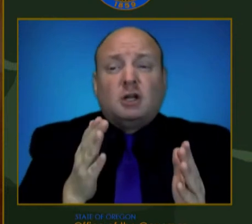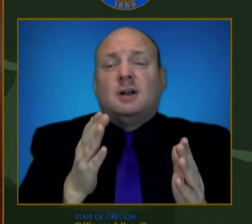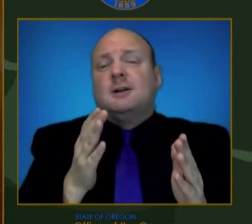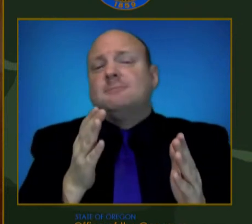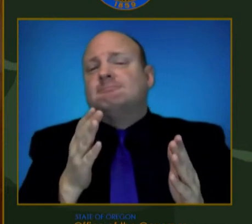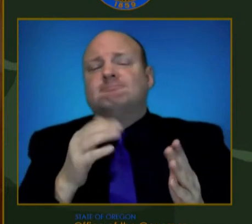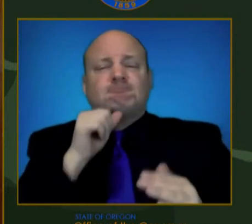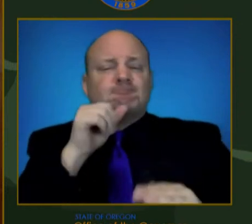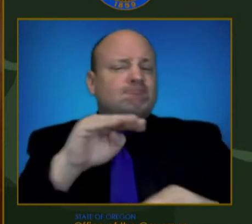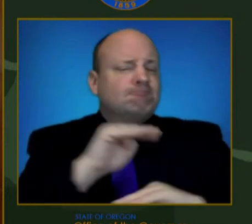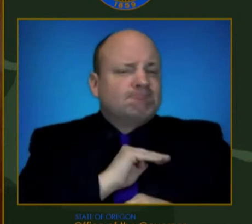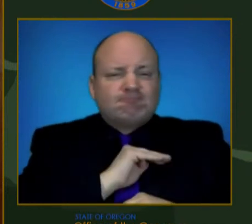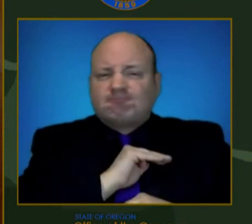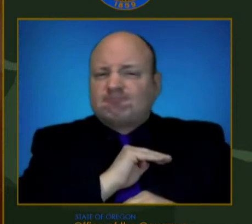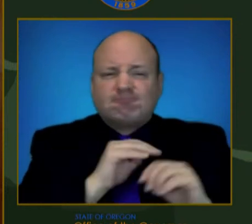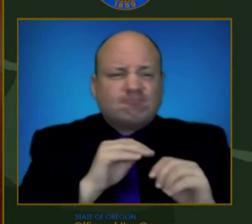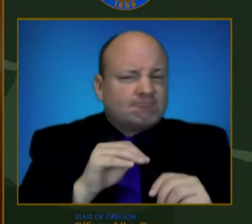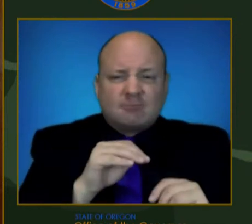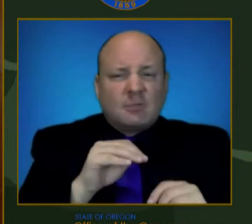many are facing burnout.